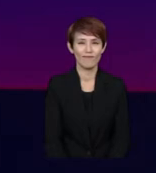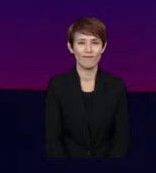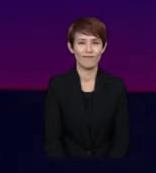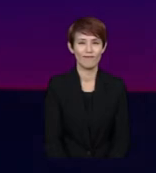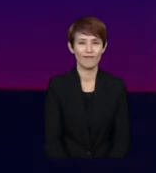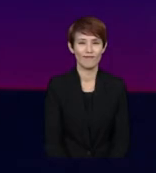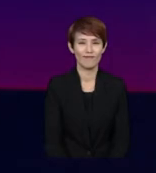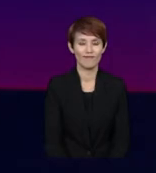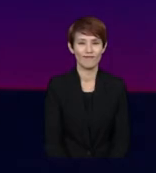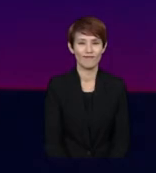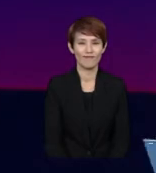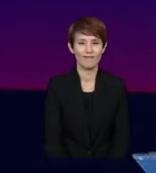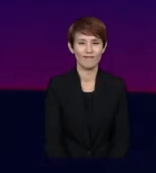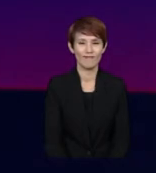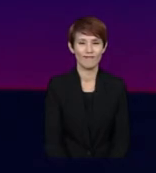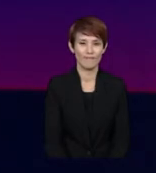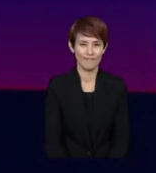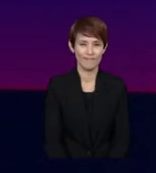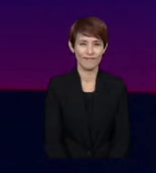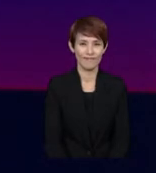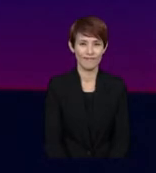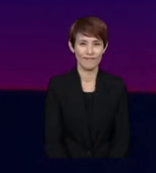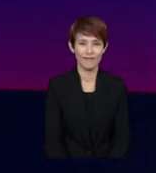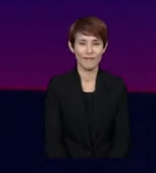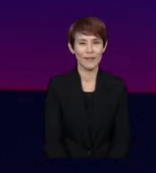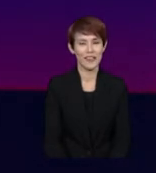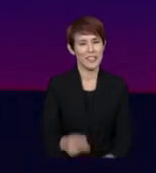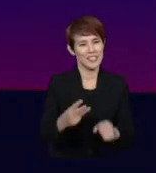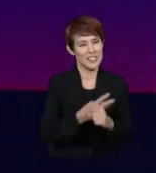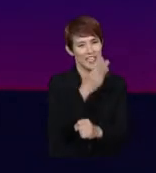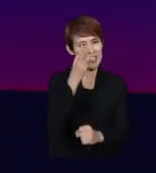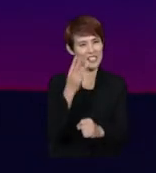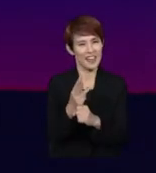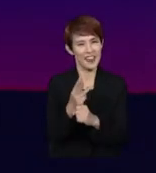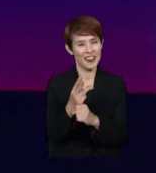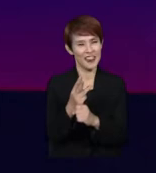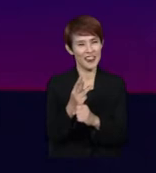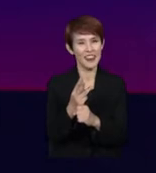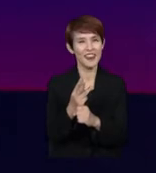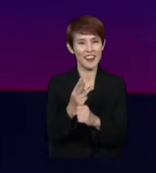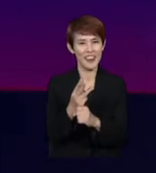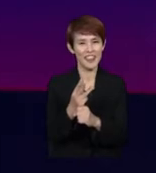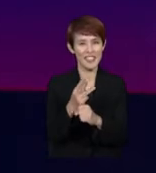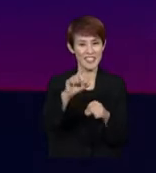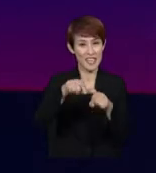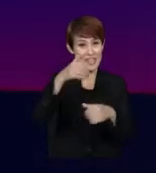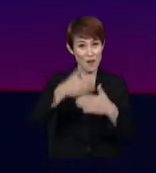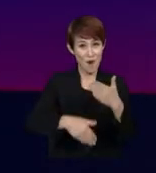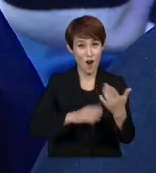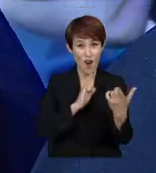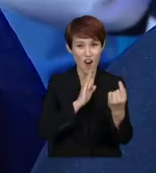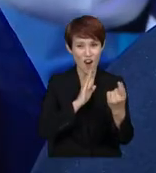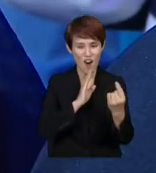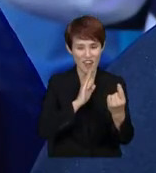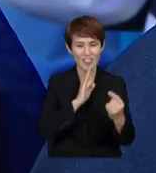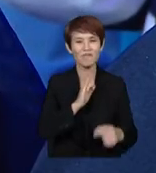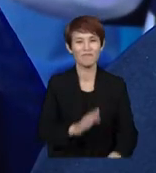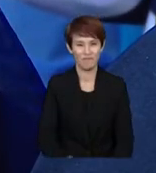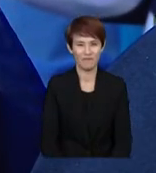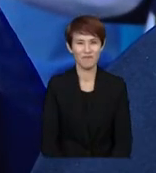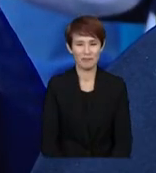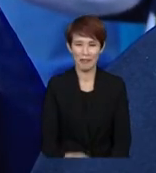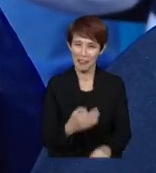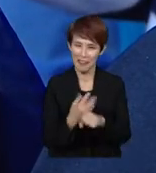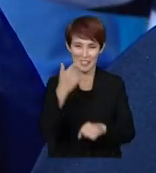I'm glad that I now have about 3 hours left to answer this very simple and straightforward question. So yes is the